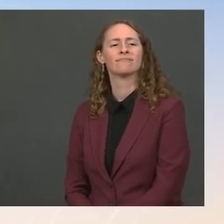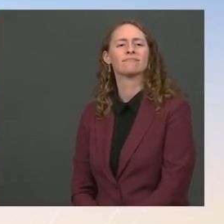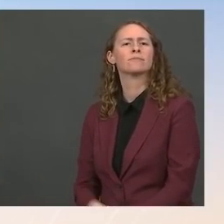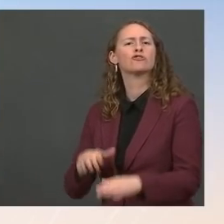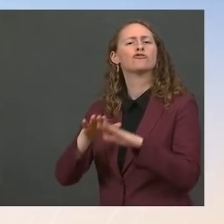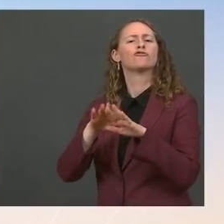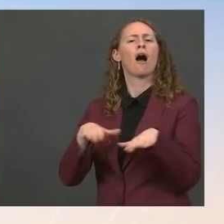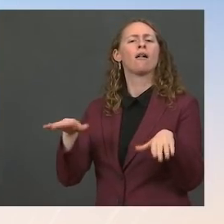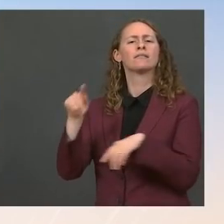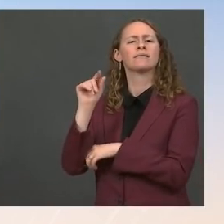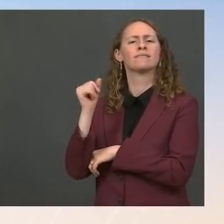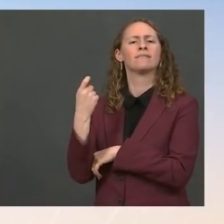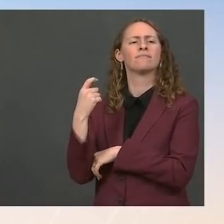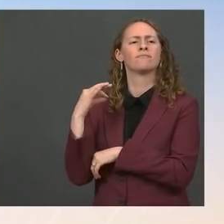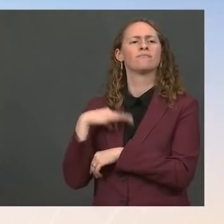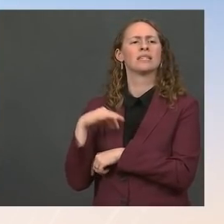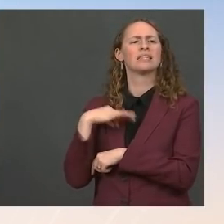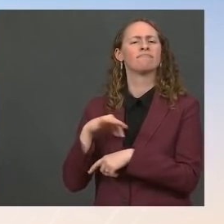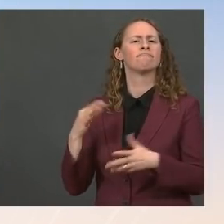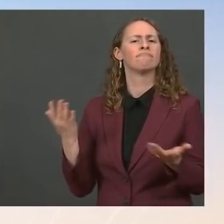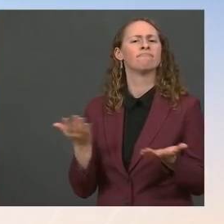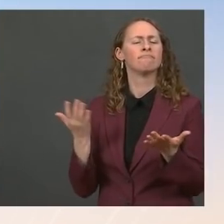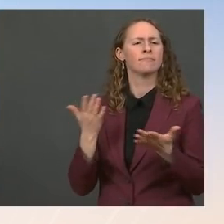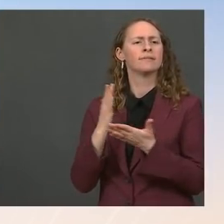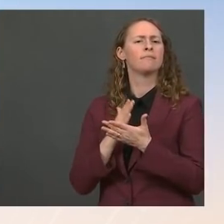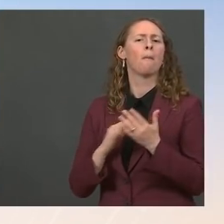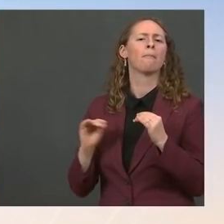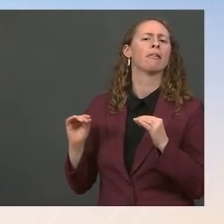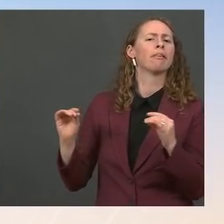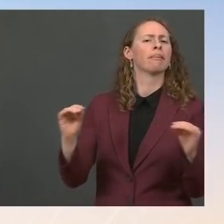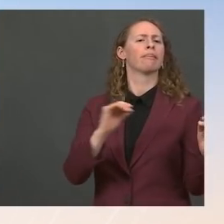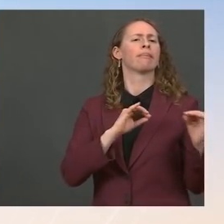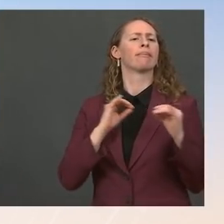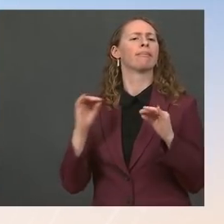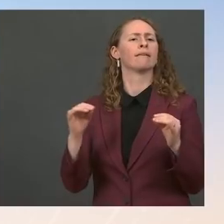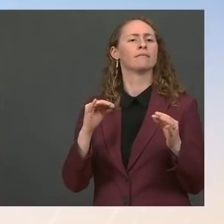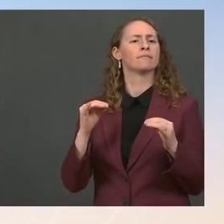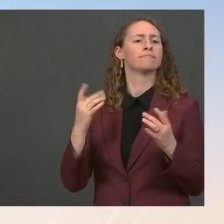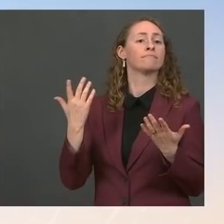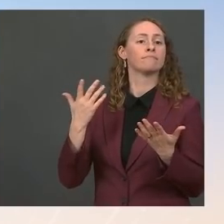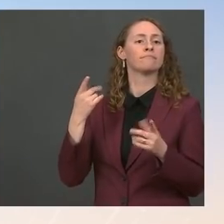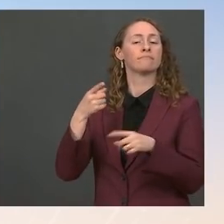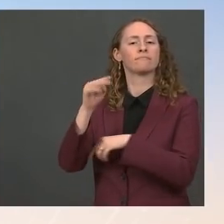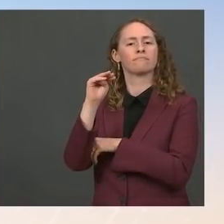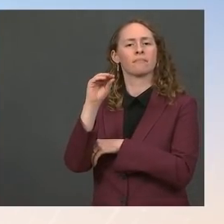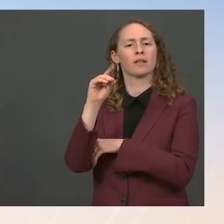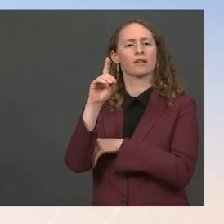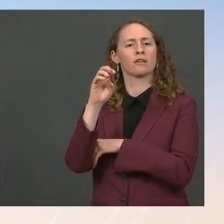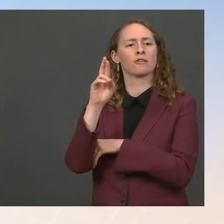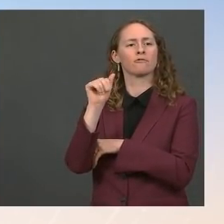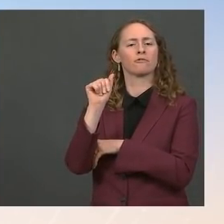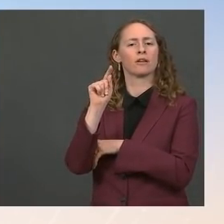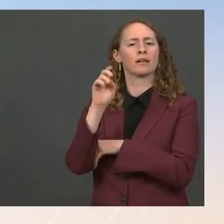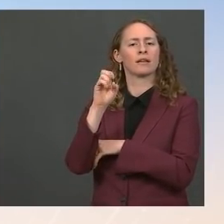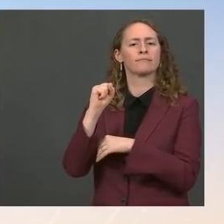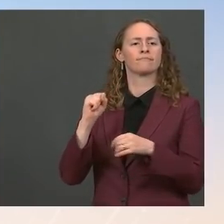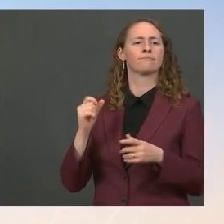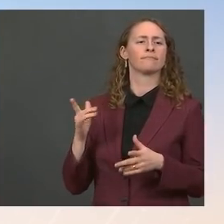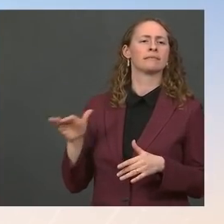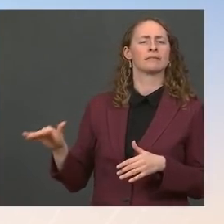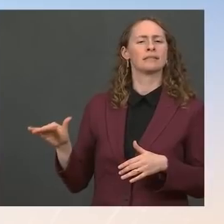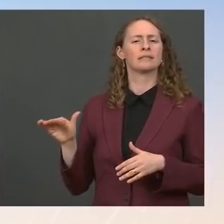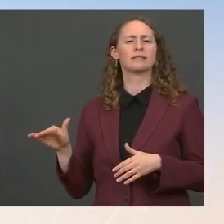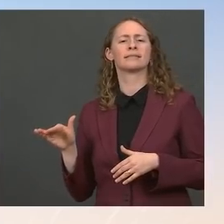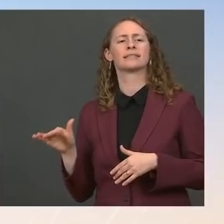Because there's been some discussion, a push by moderates, for those tax credits to be limited to families making less